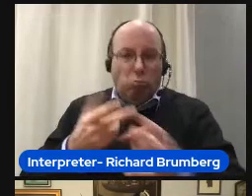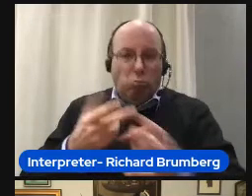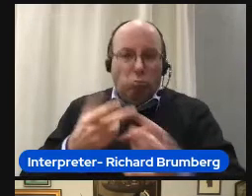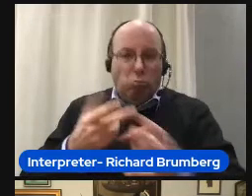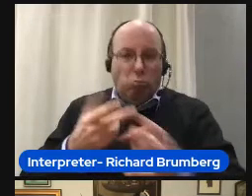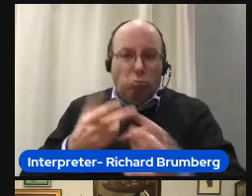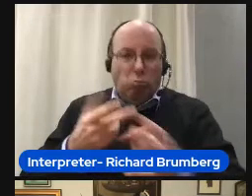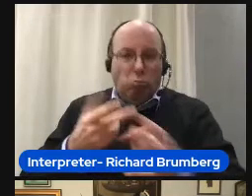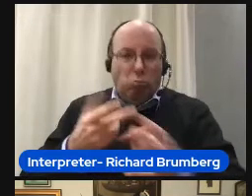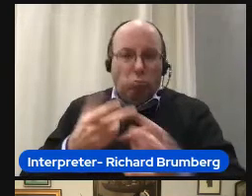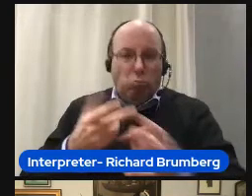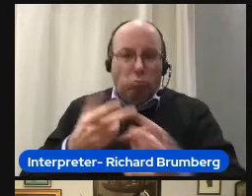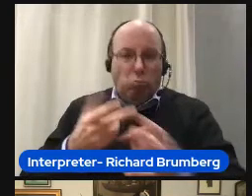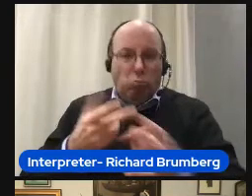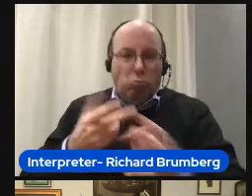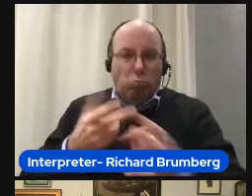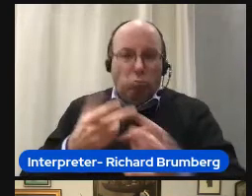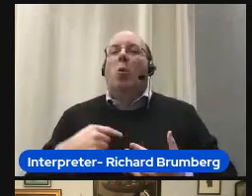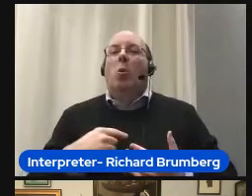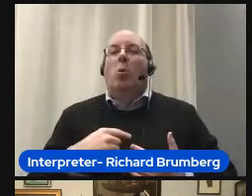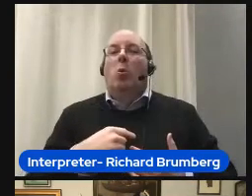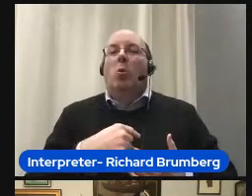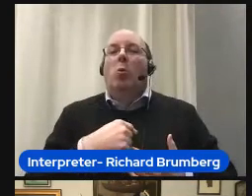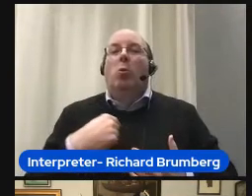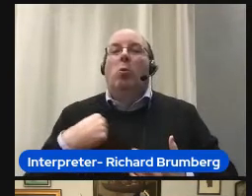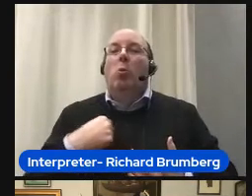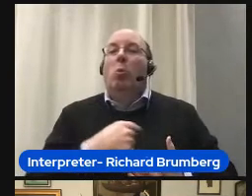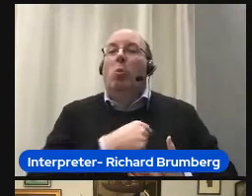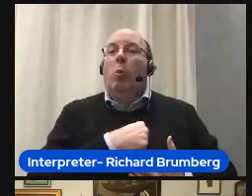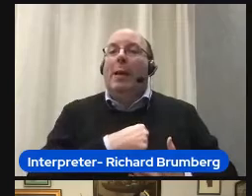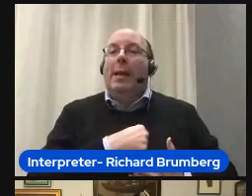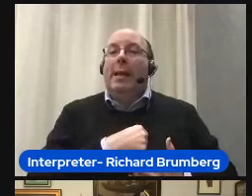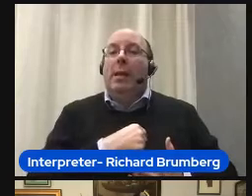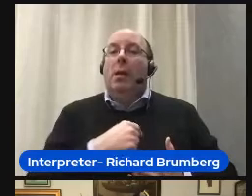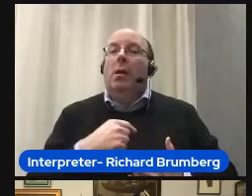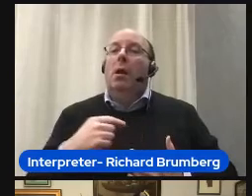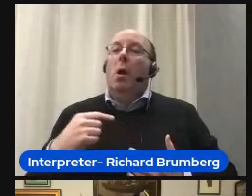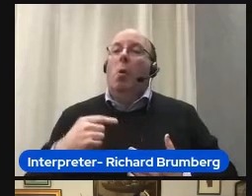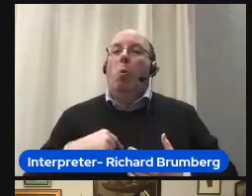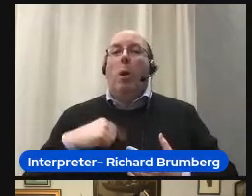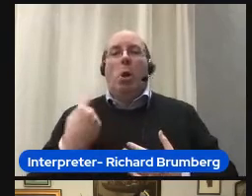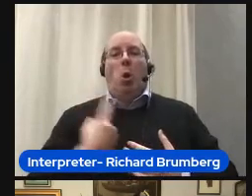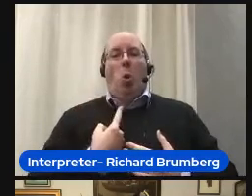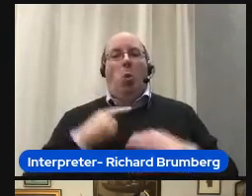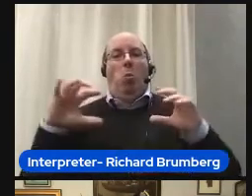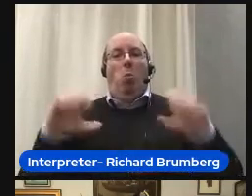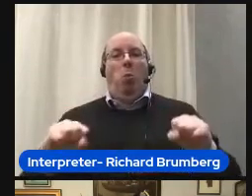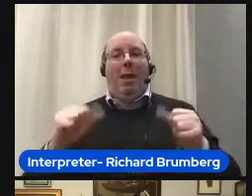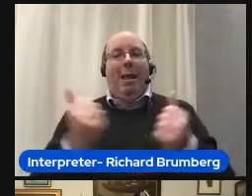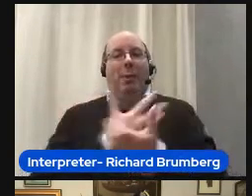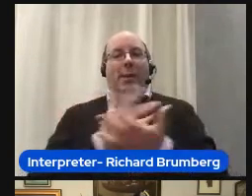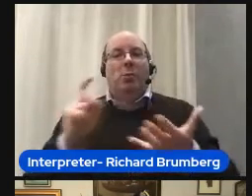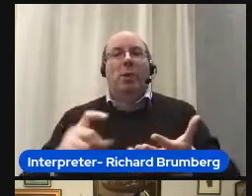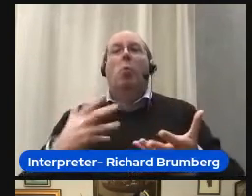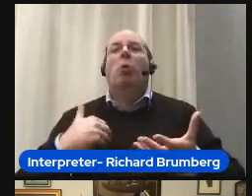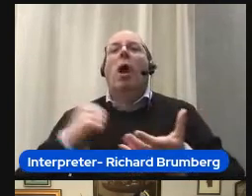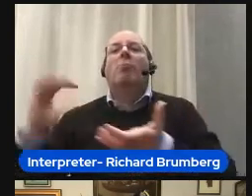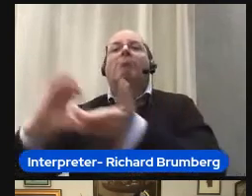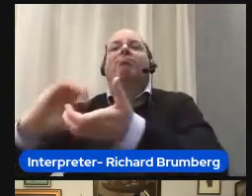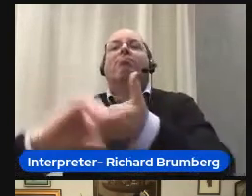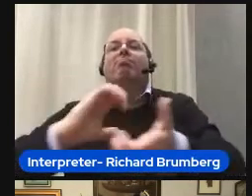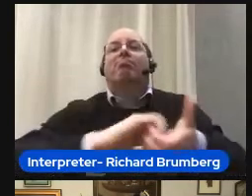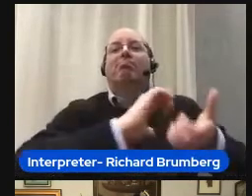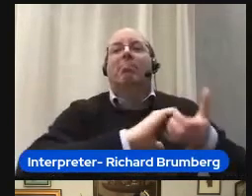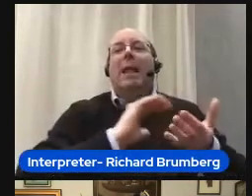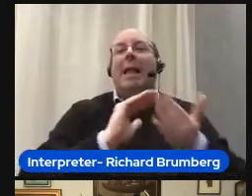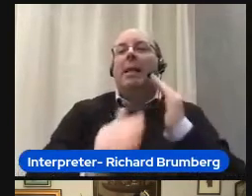we're an outward-facing organization, so we don't want to provide everything that gender and sexually diverse Jews in the South need, and we want to give the